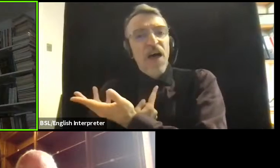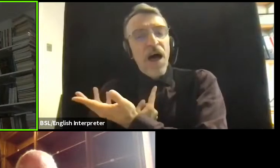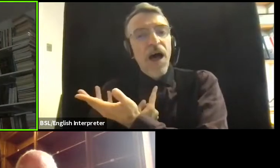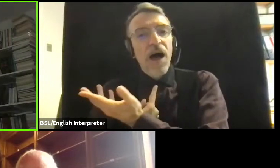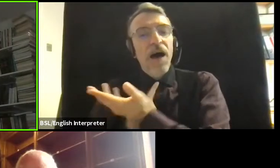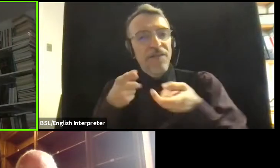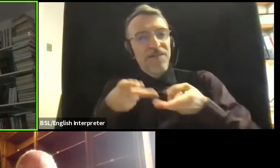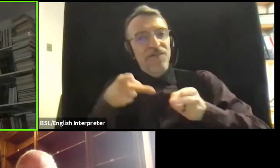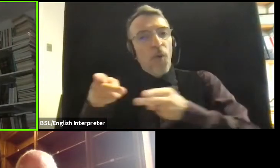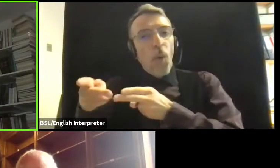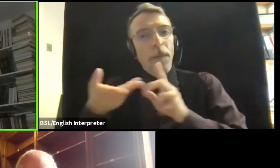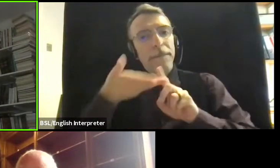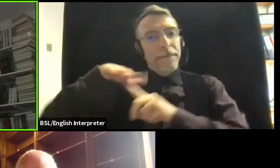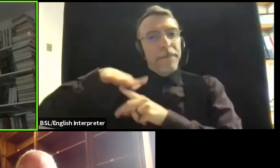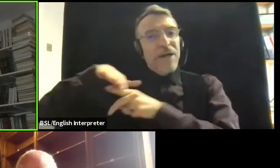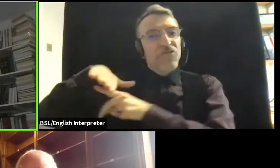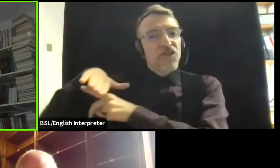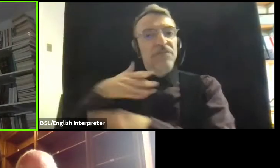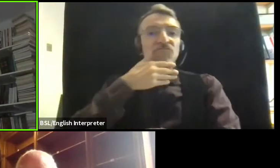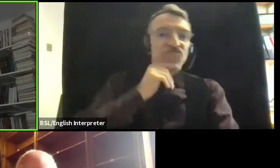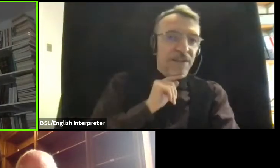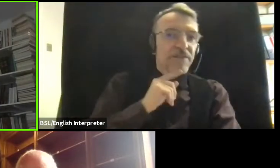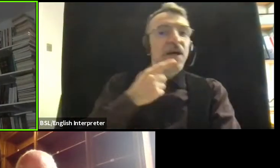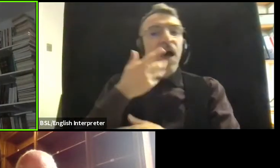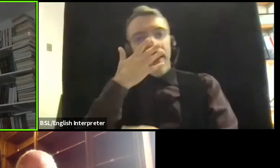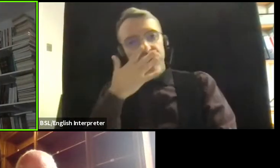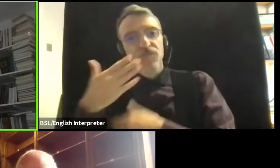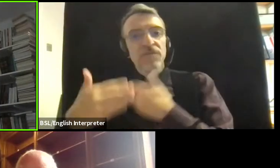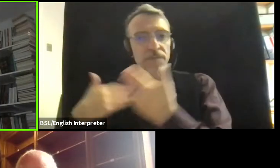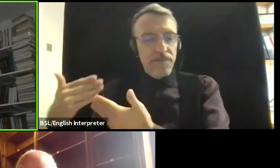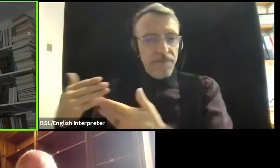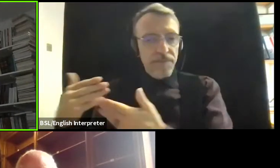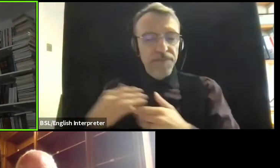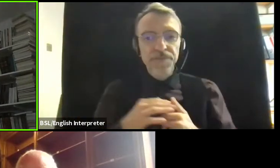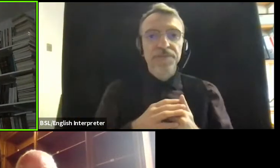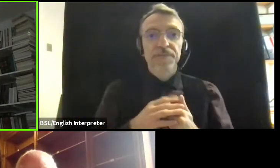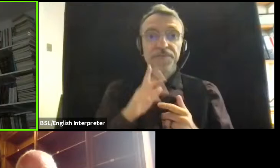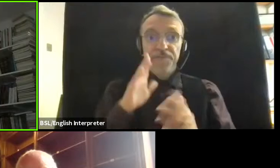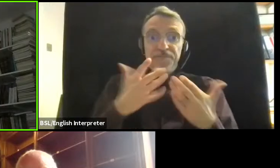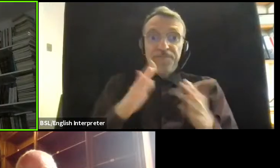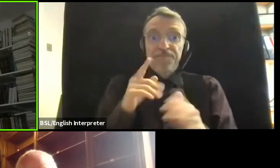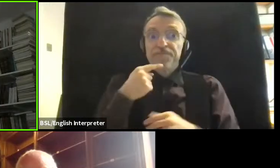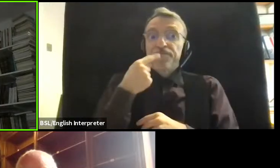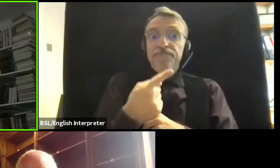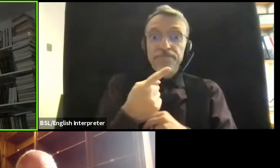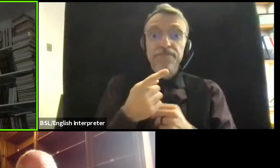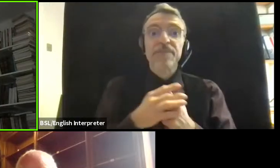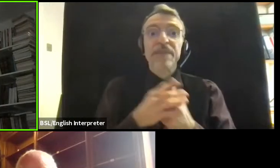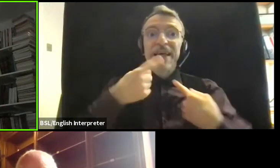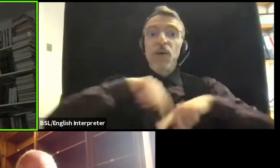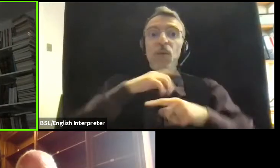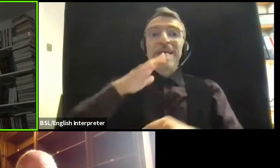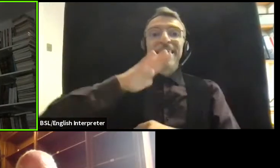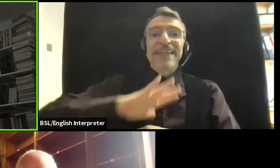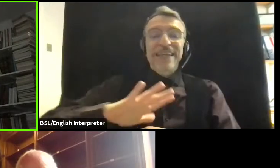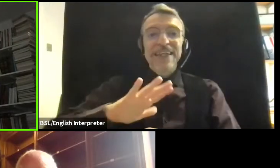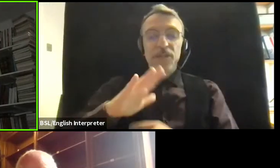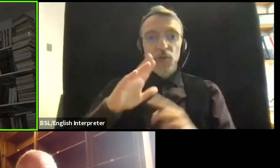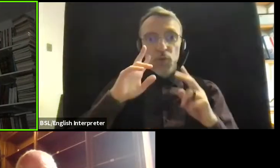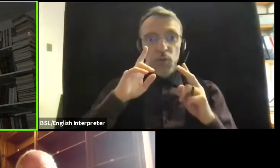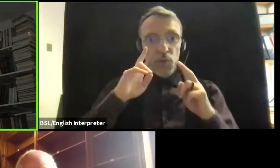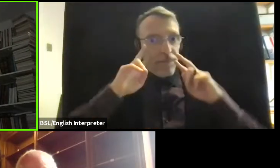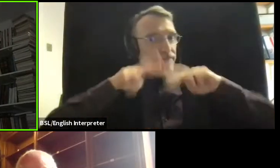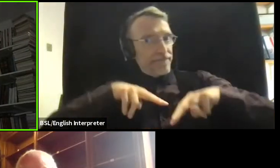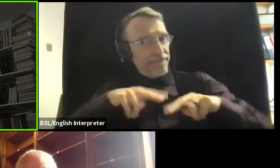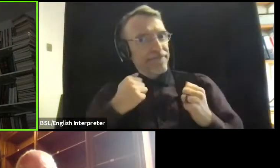forms of marginality. And just to say that we need to sort of look at our own program